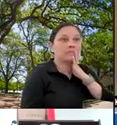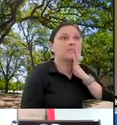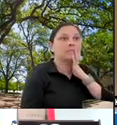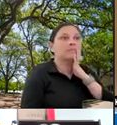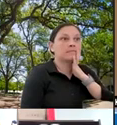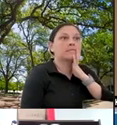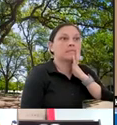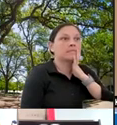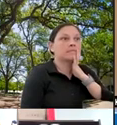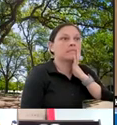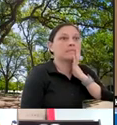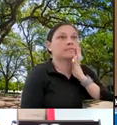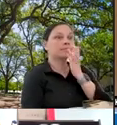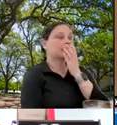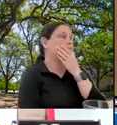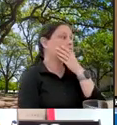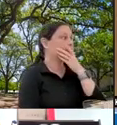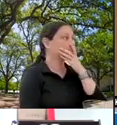don't want to forget that.